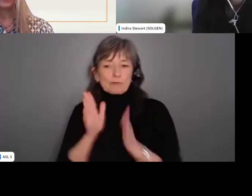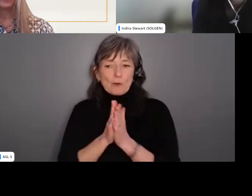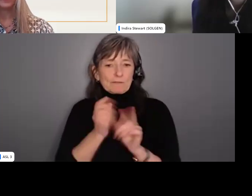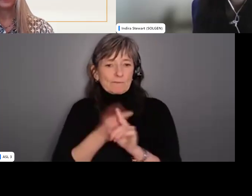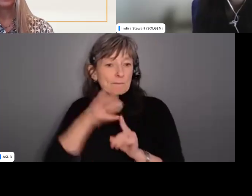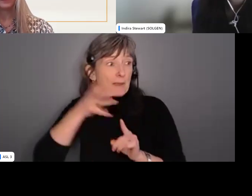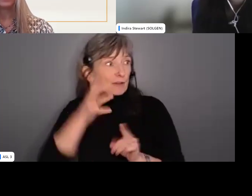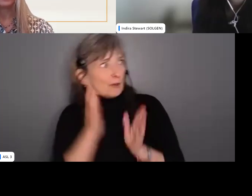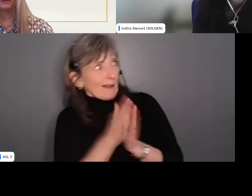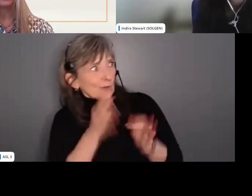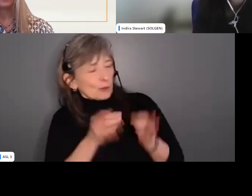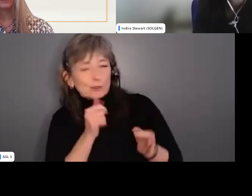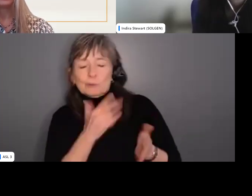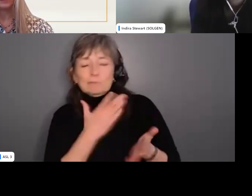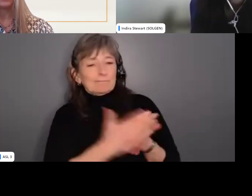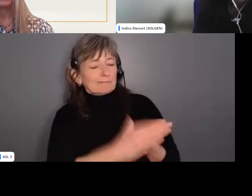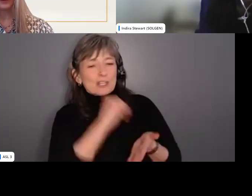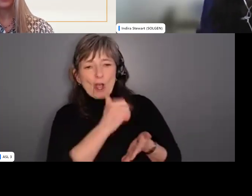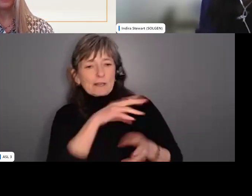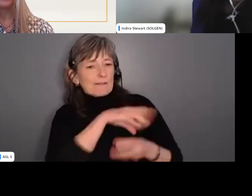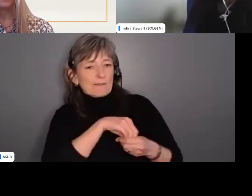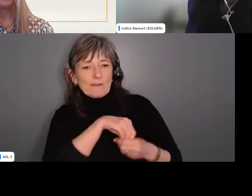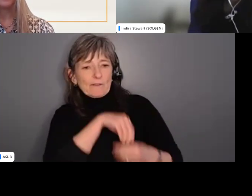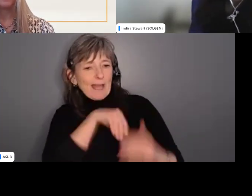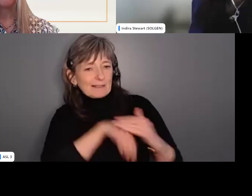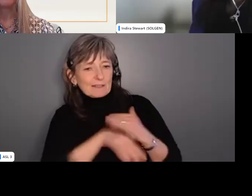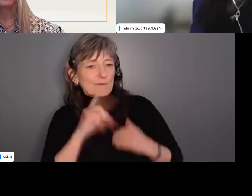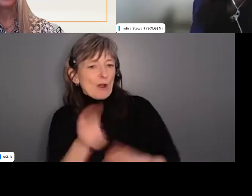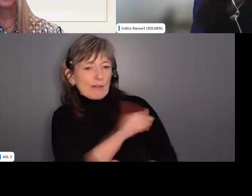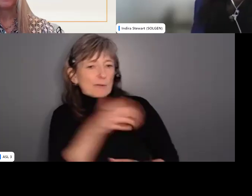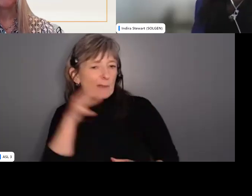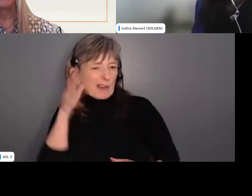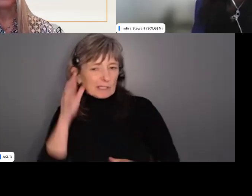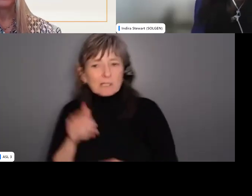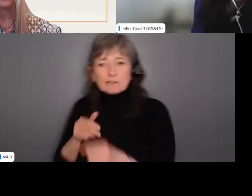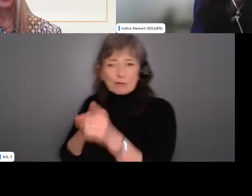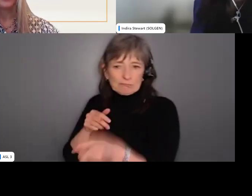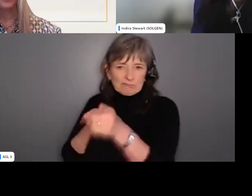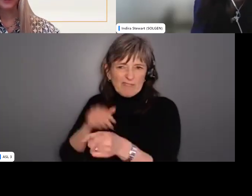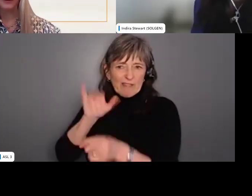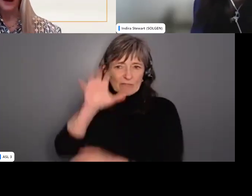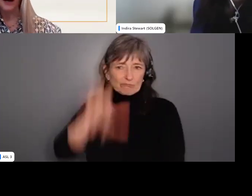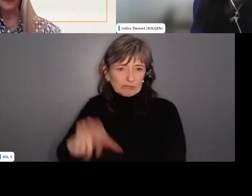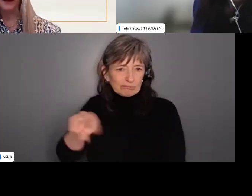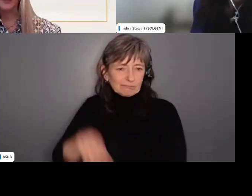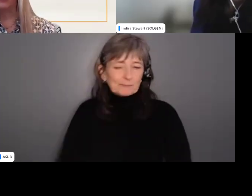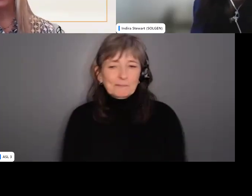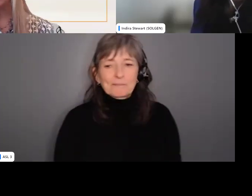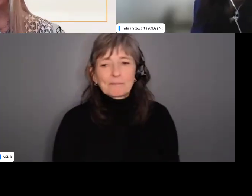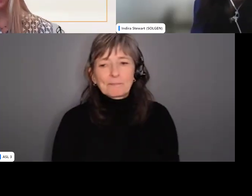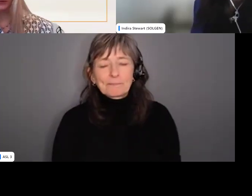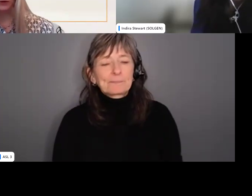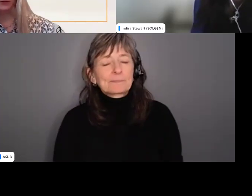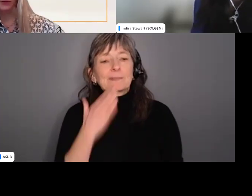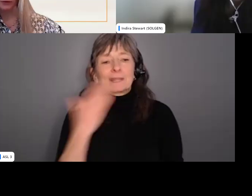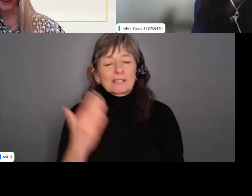then a child dies as a result. So I just wanted to make sure that we close that off. Great, thank you. I just have one